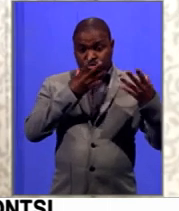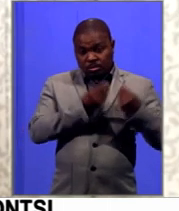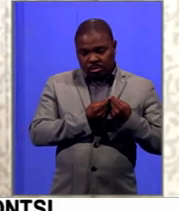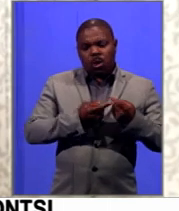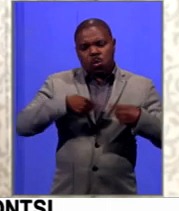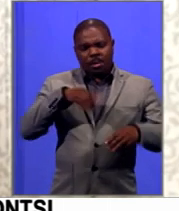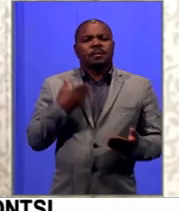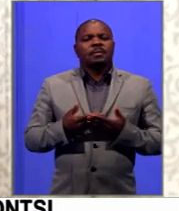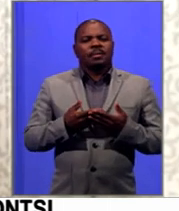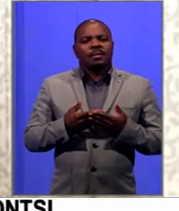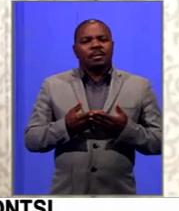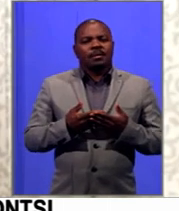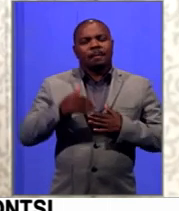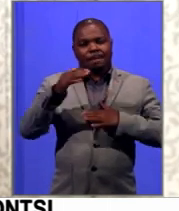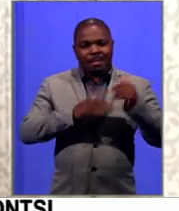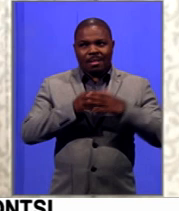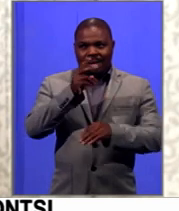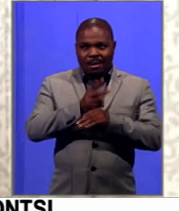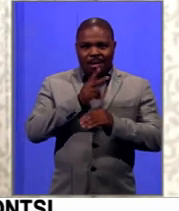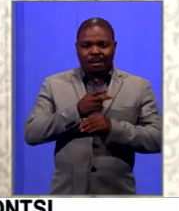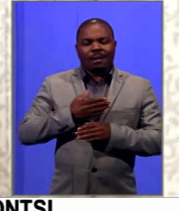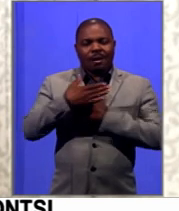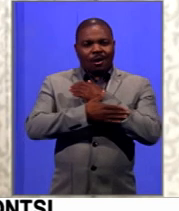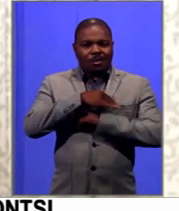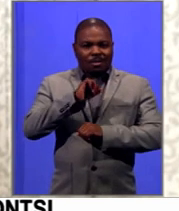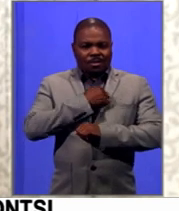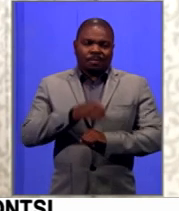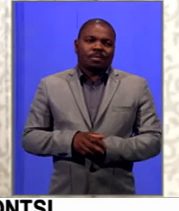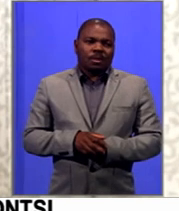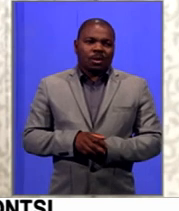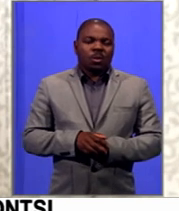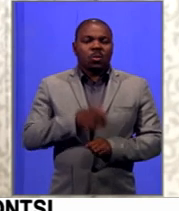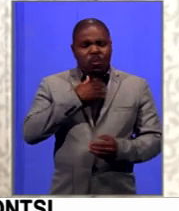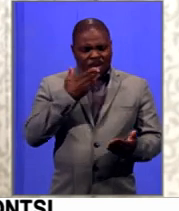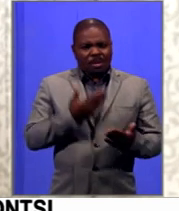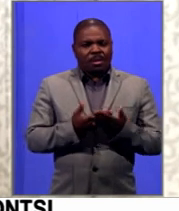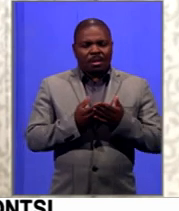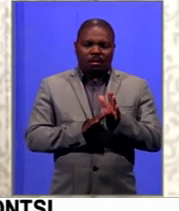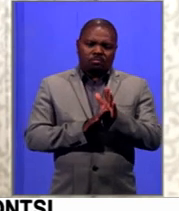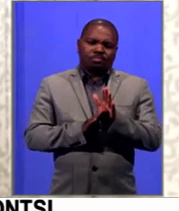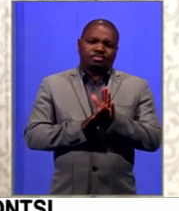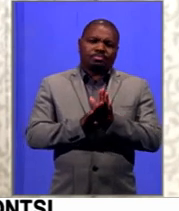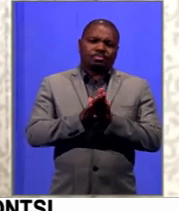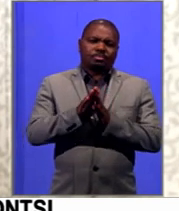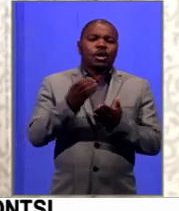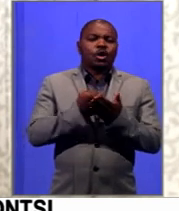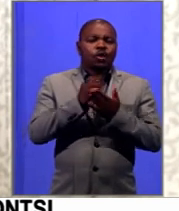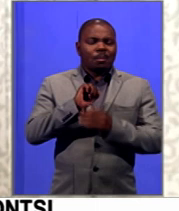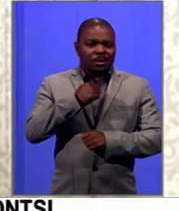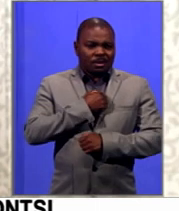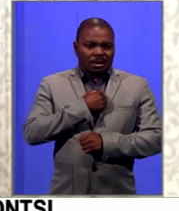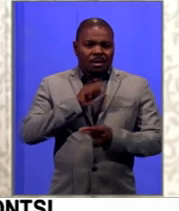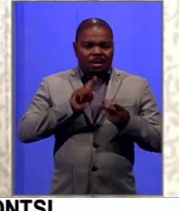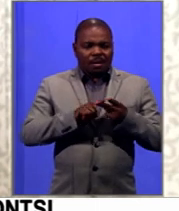can and will rebuild our country. We can and will improve our economy and improve